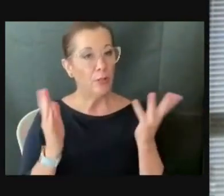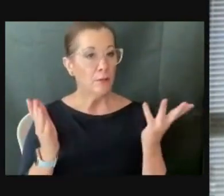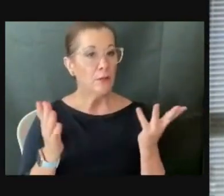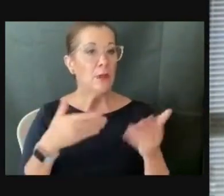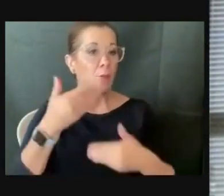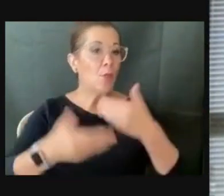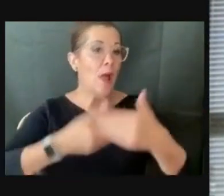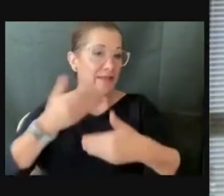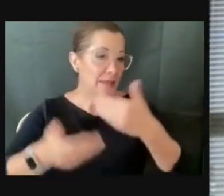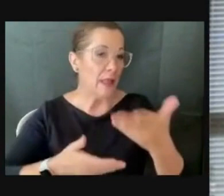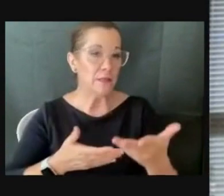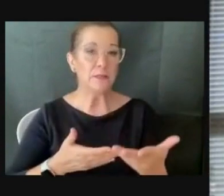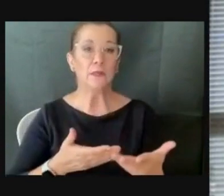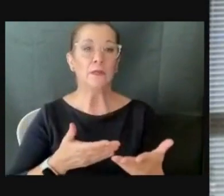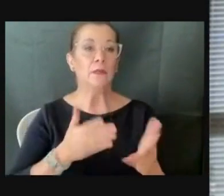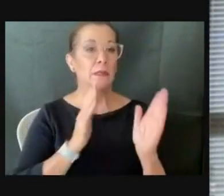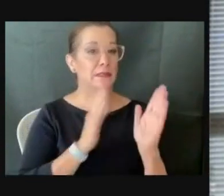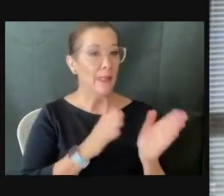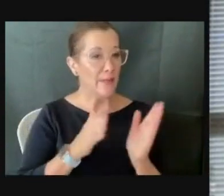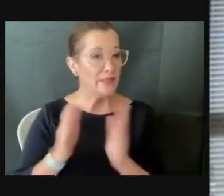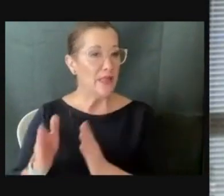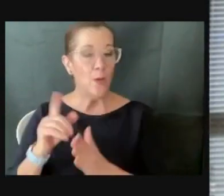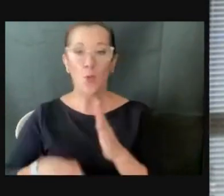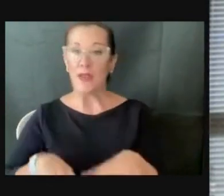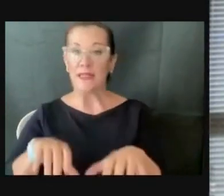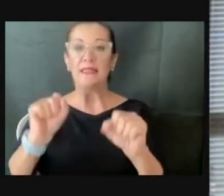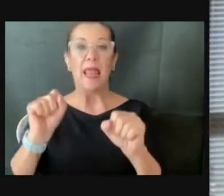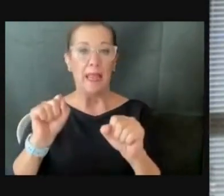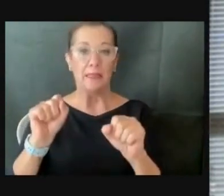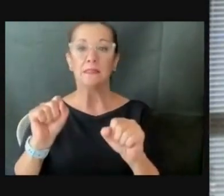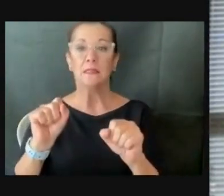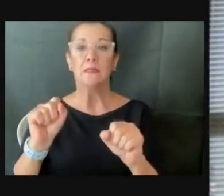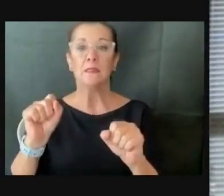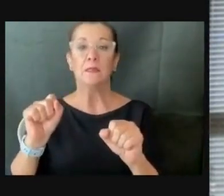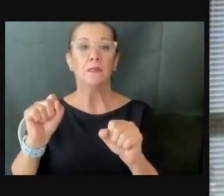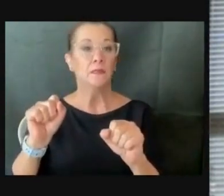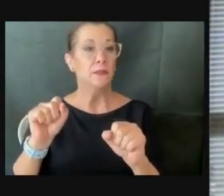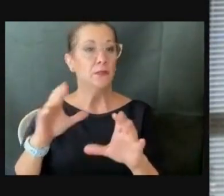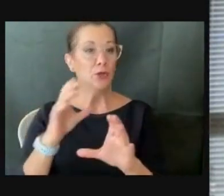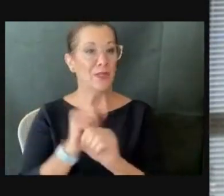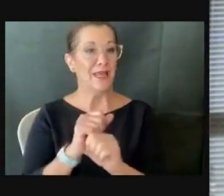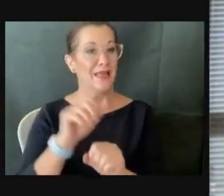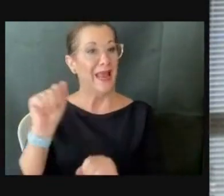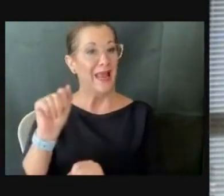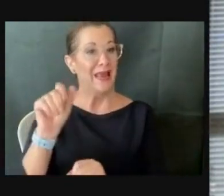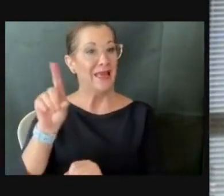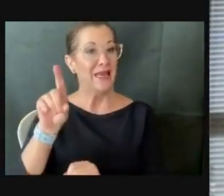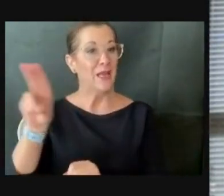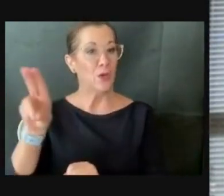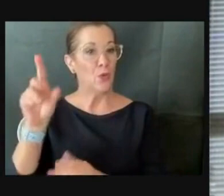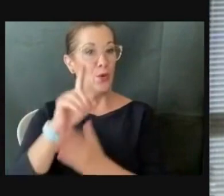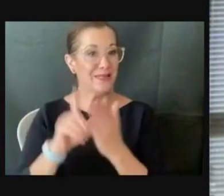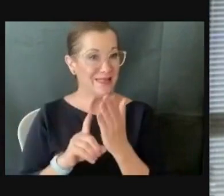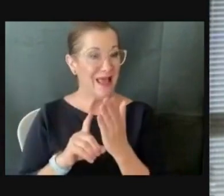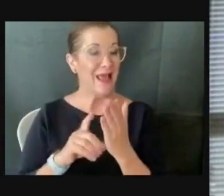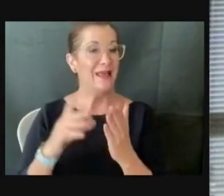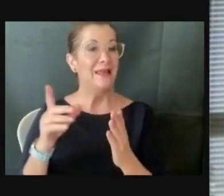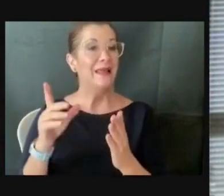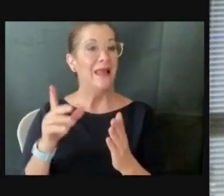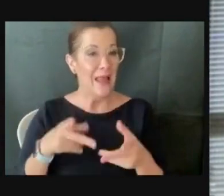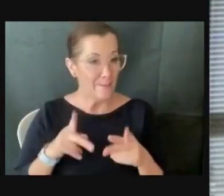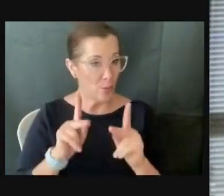process, like, step by step of what it takes to get an ADU designed and then